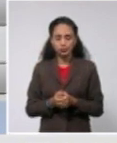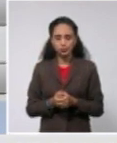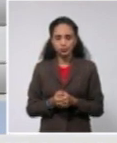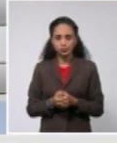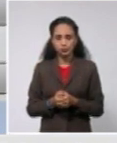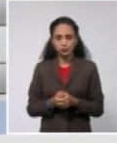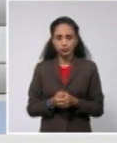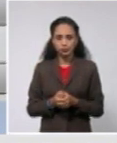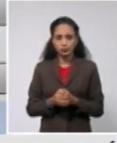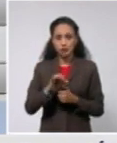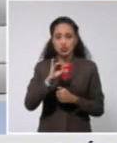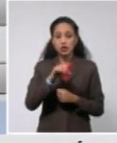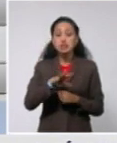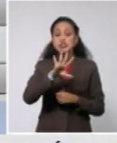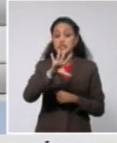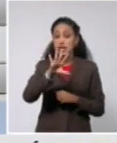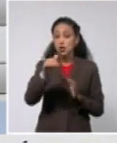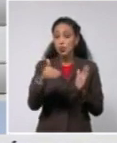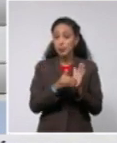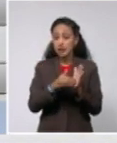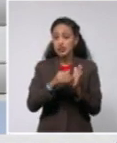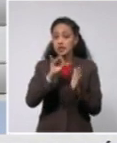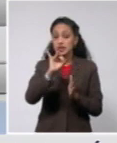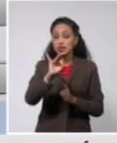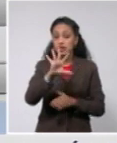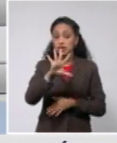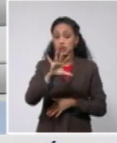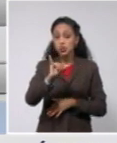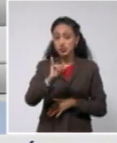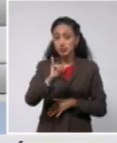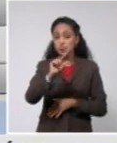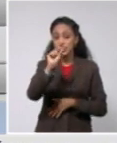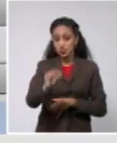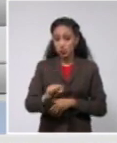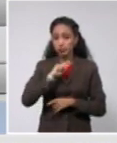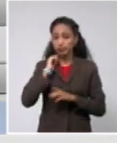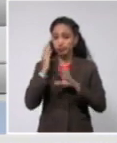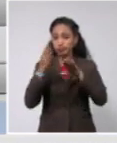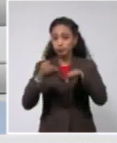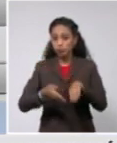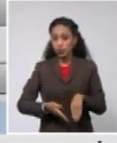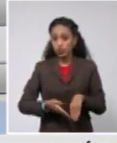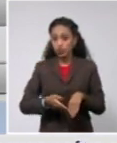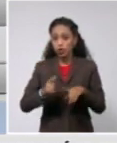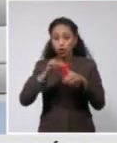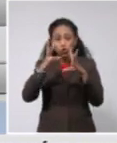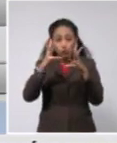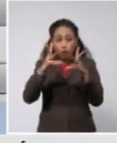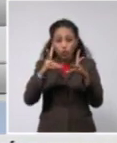5,756 people died of the virus worldwide, for a total of